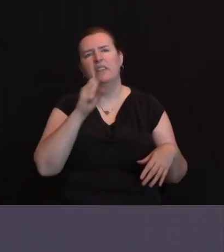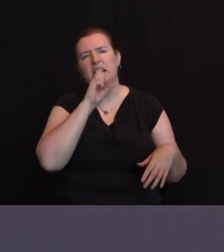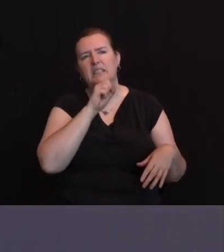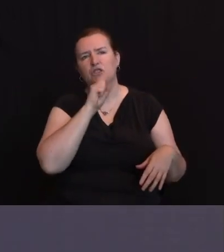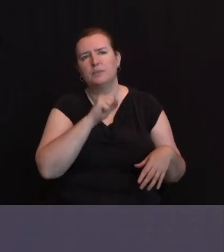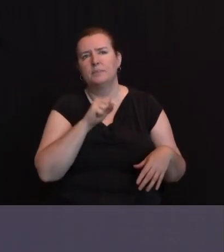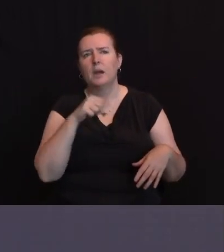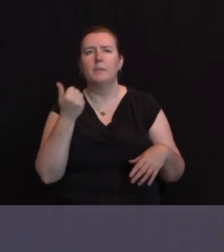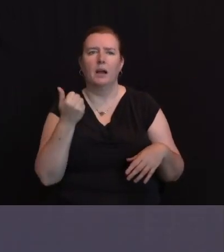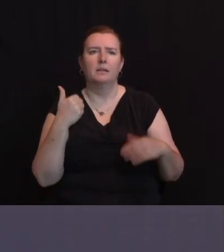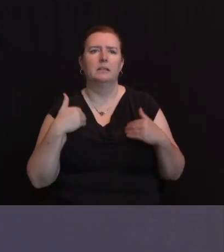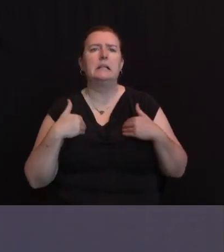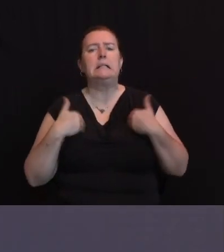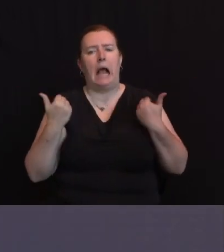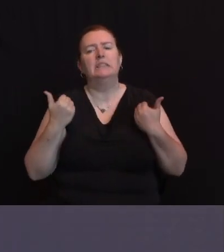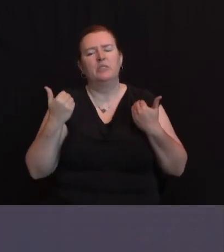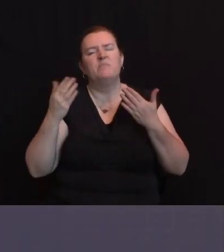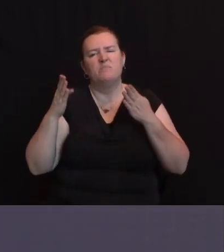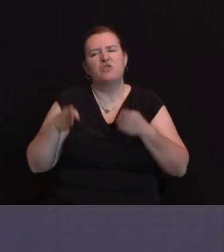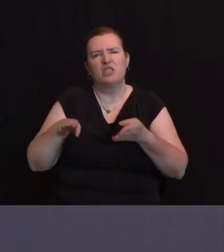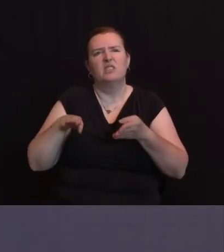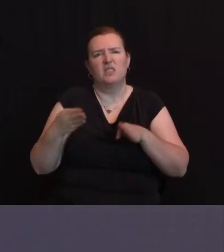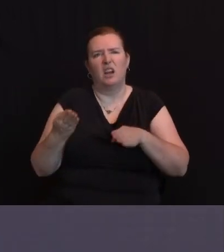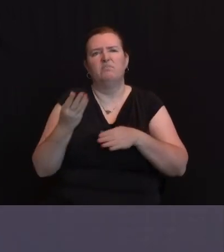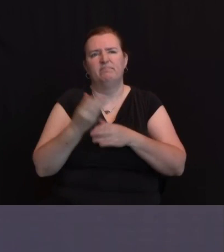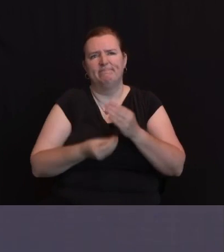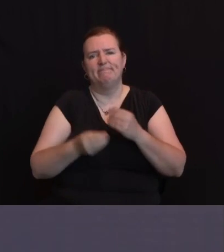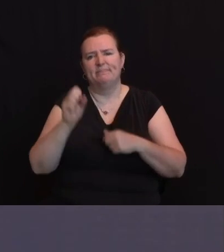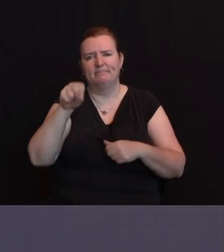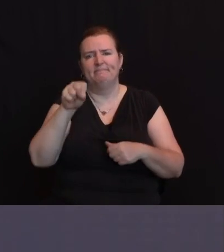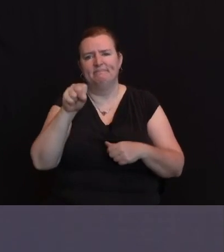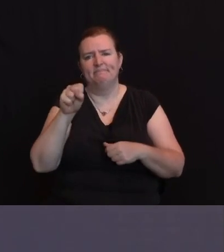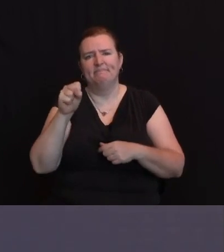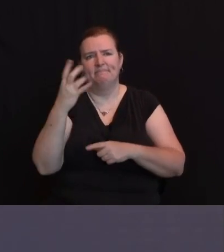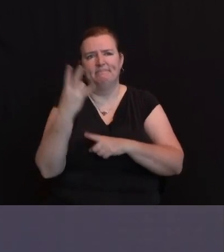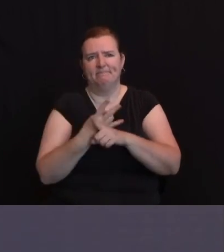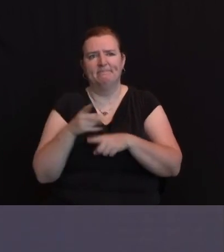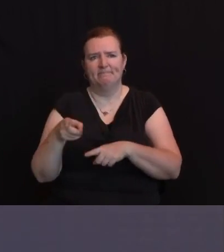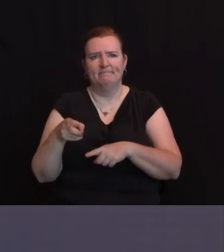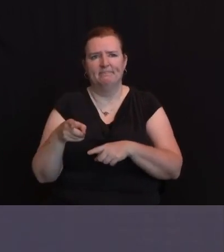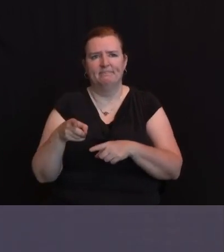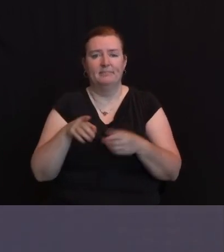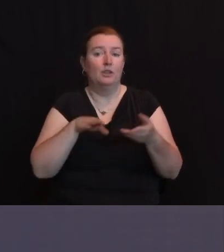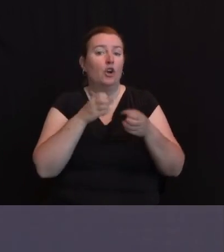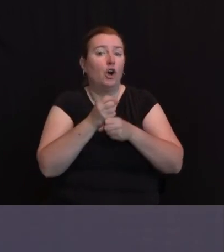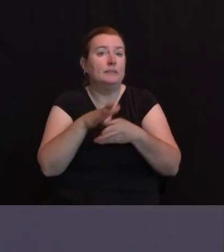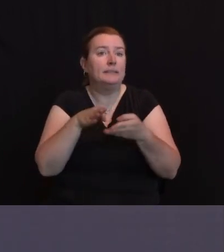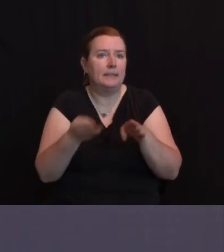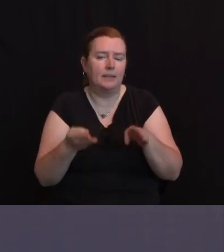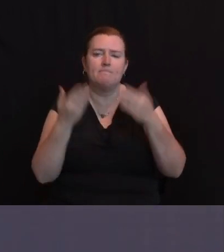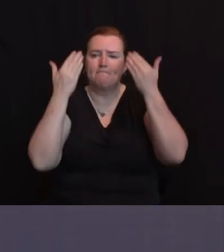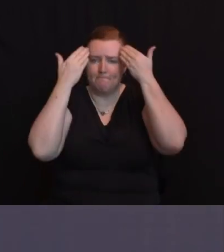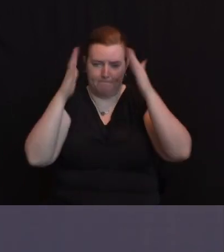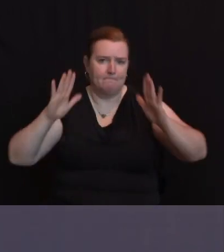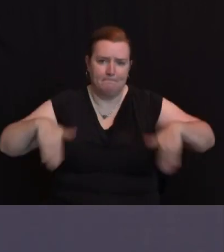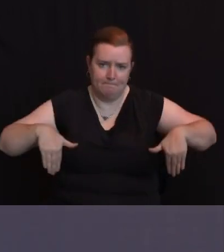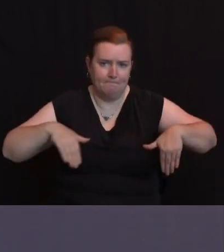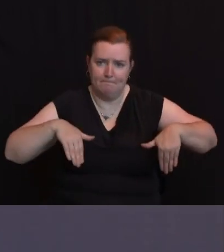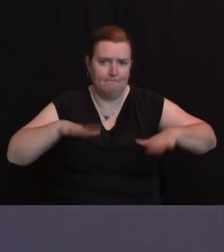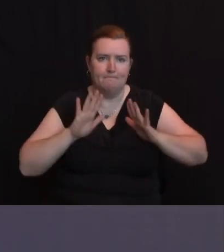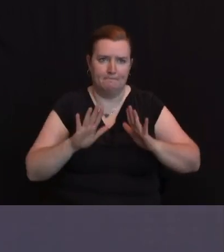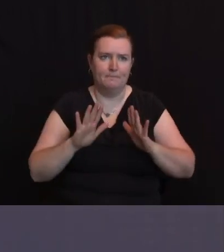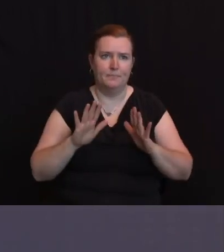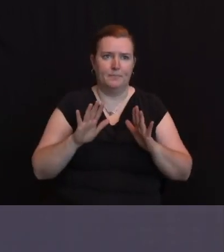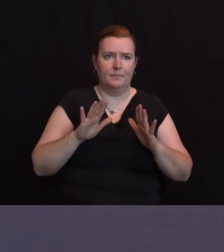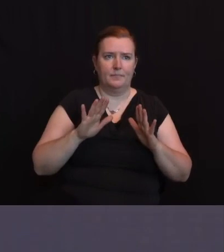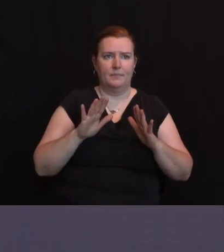person. We could say that definitively, but we cannot say cause of death definitively. All Judy has said is that,